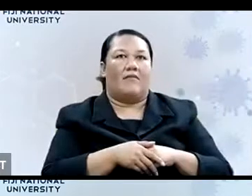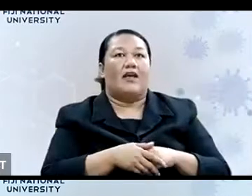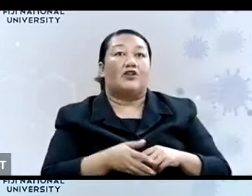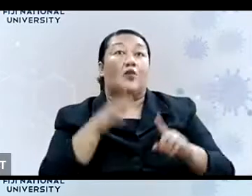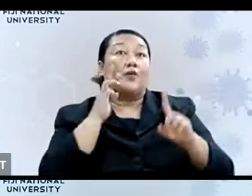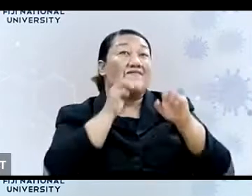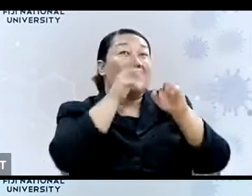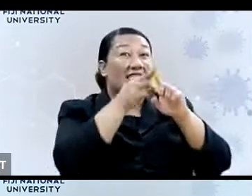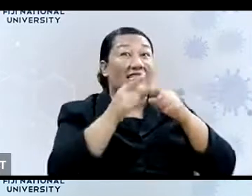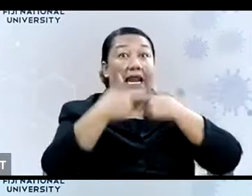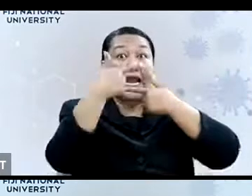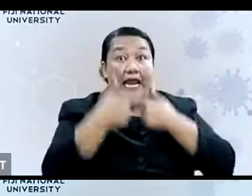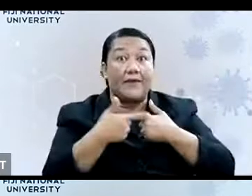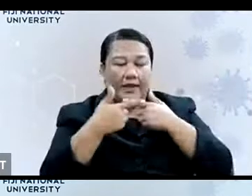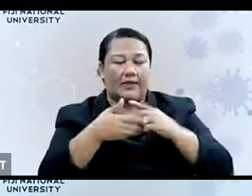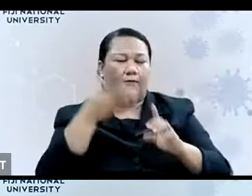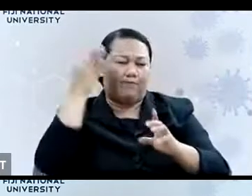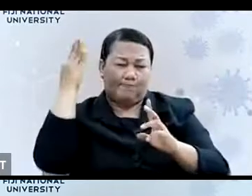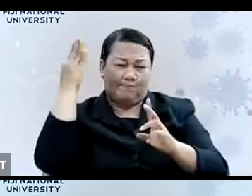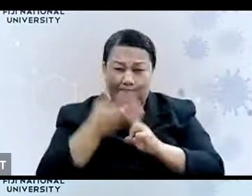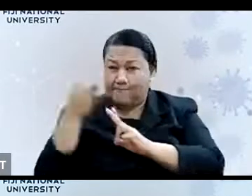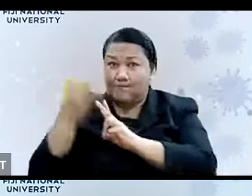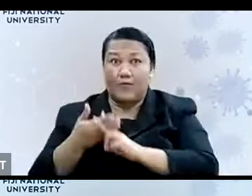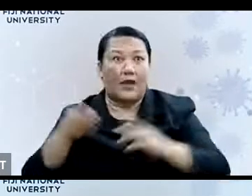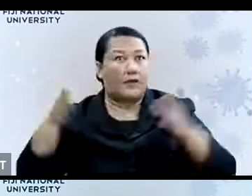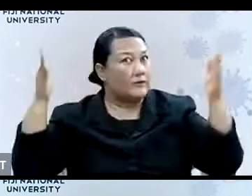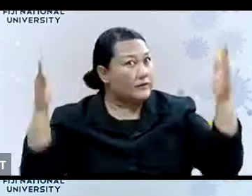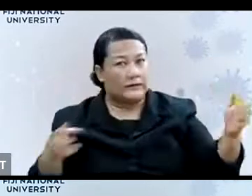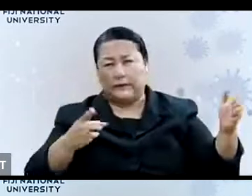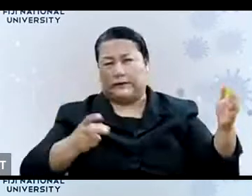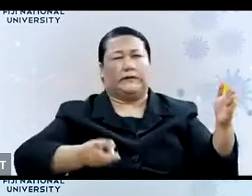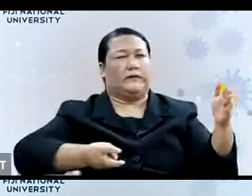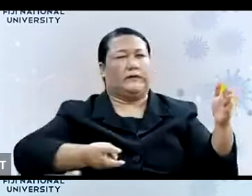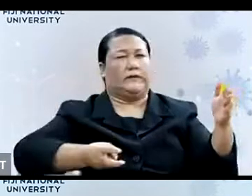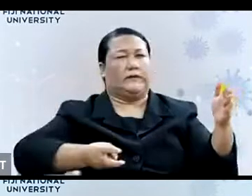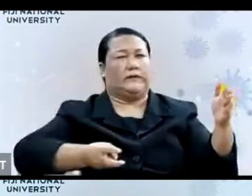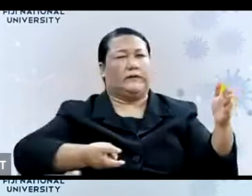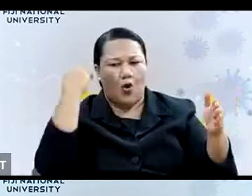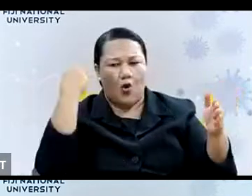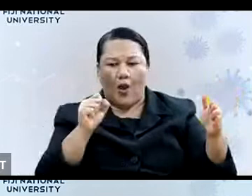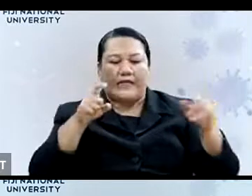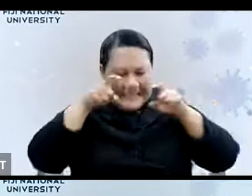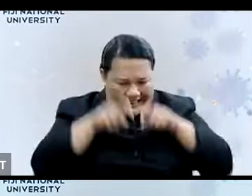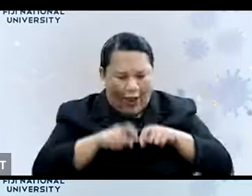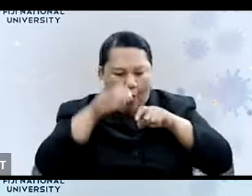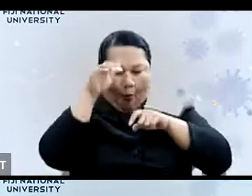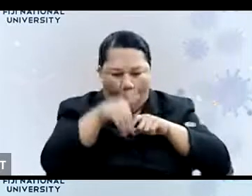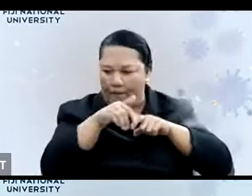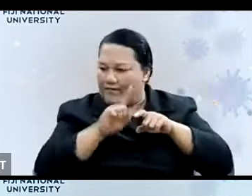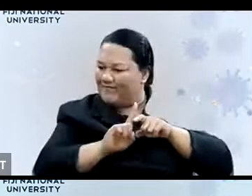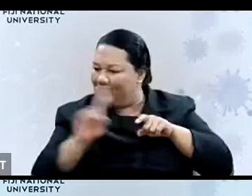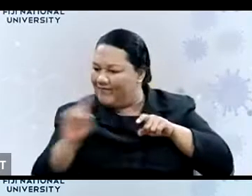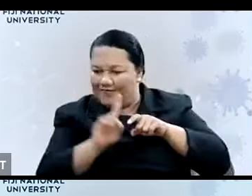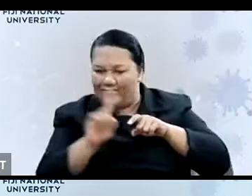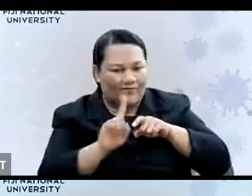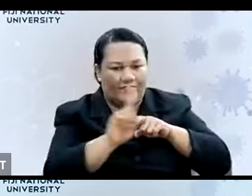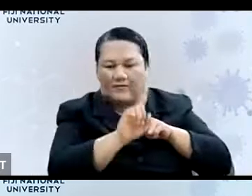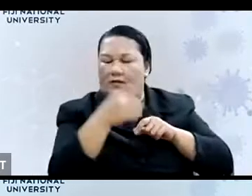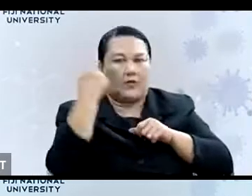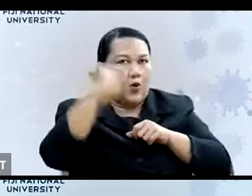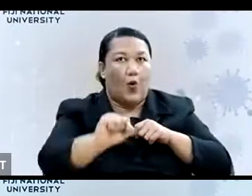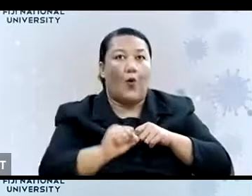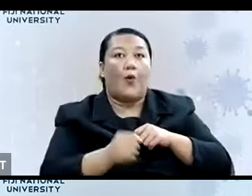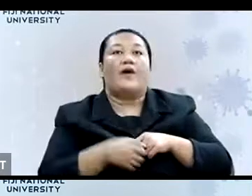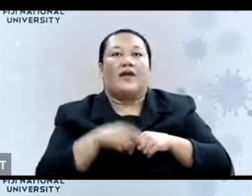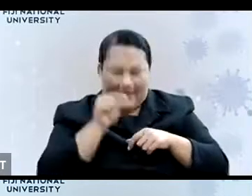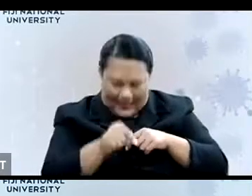be quite very extreme on the population themselves. And we're seeing that in the community. So from the health side, while